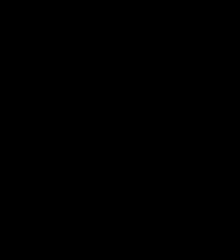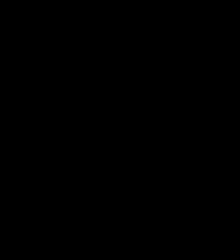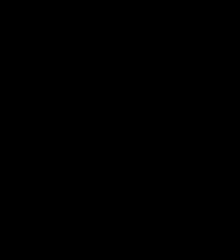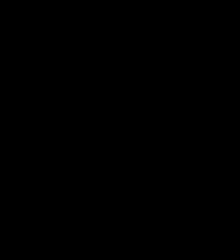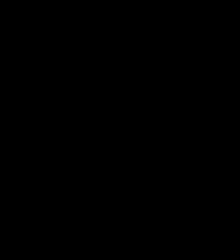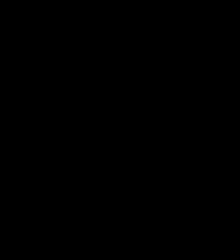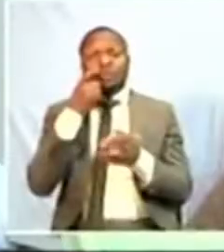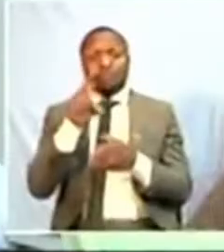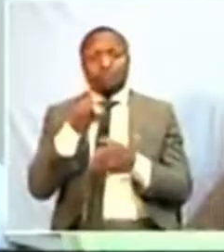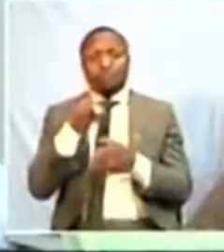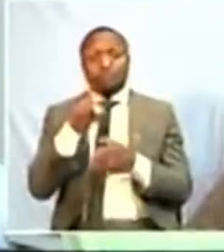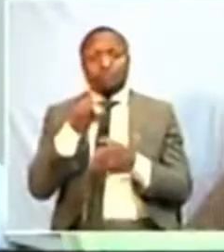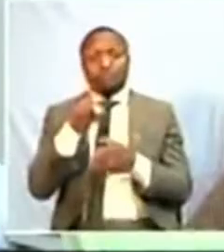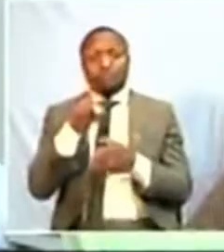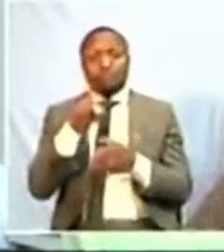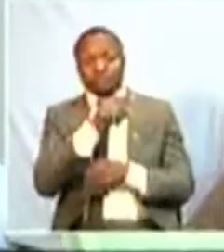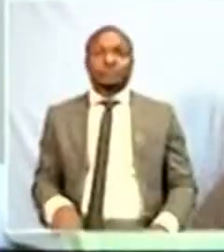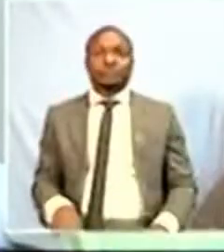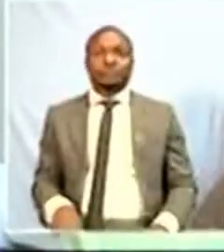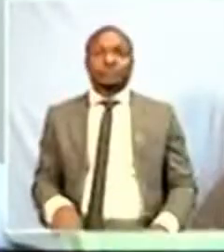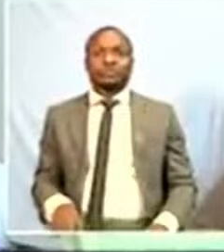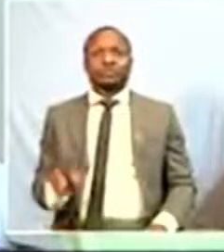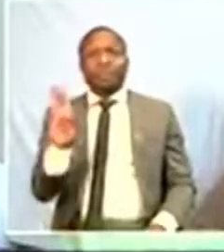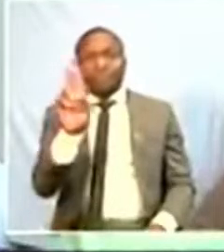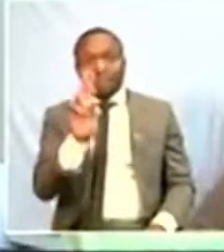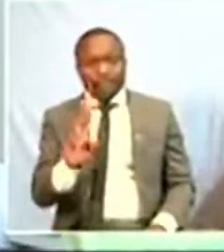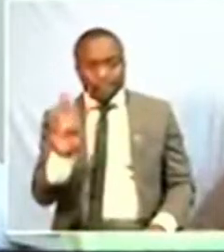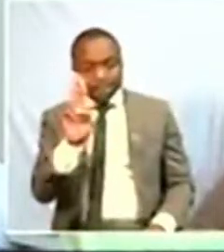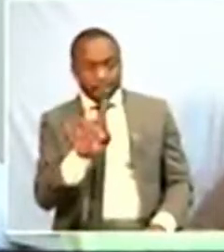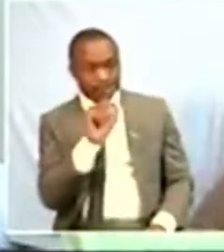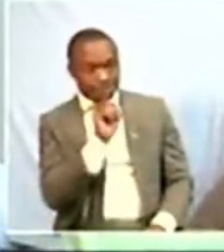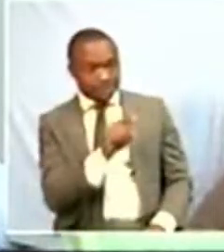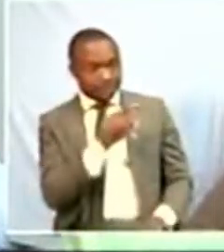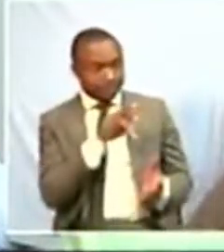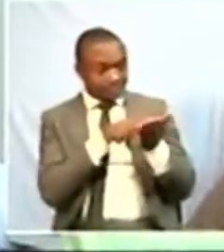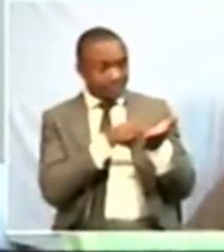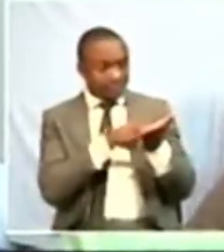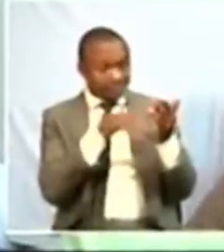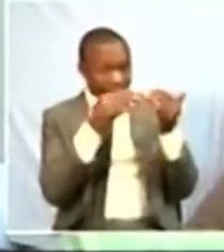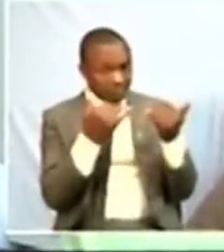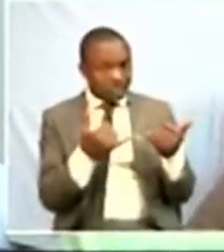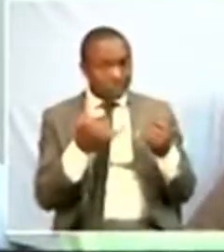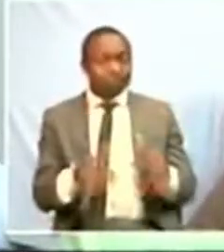directed you to say use the ones you are recommending now?